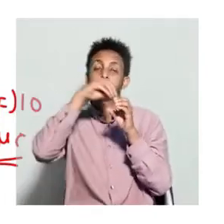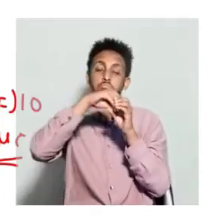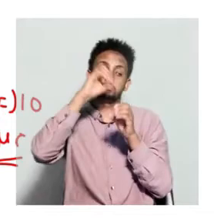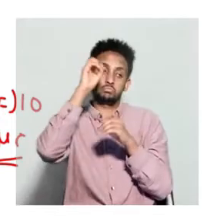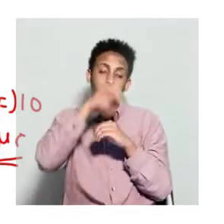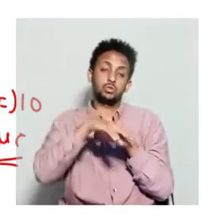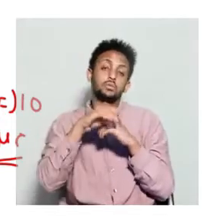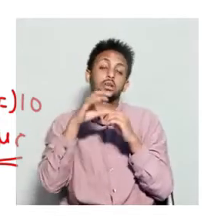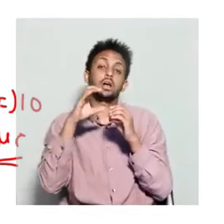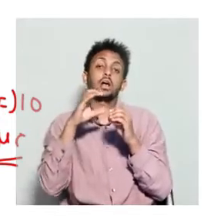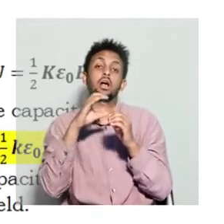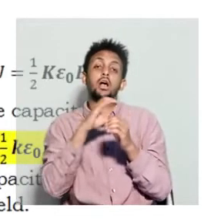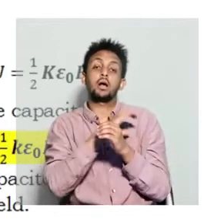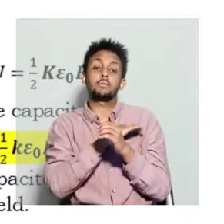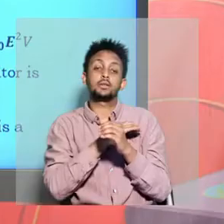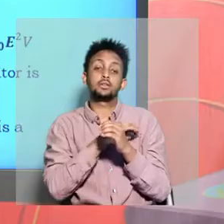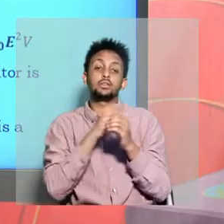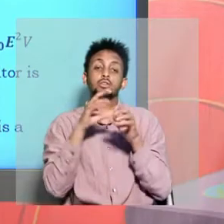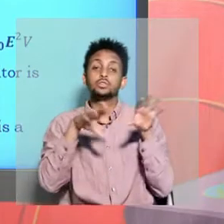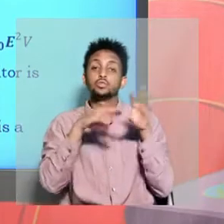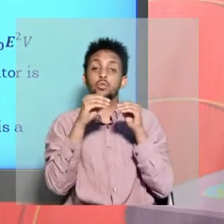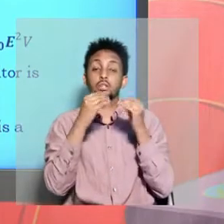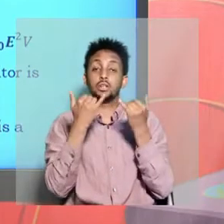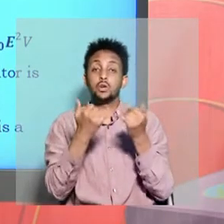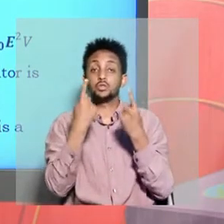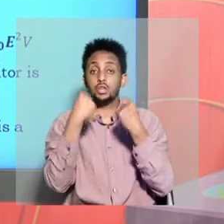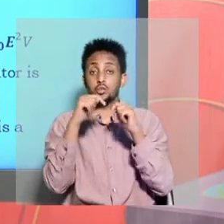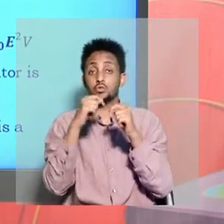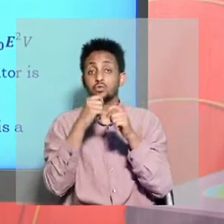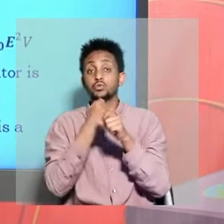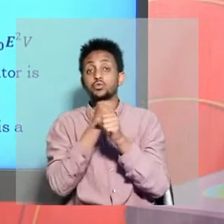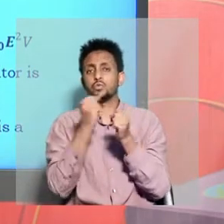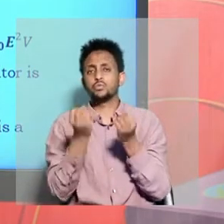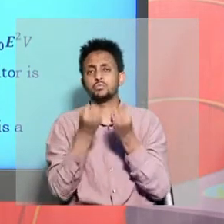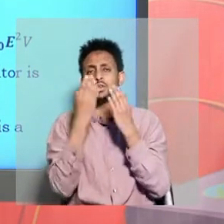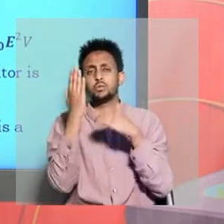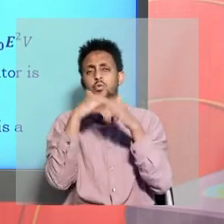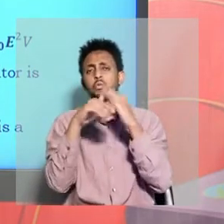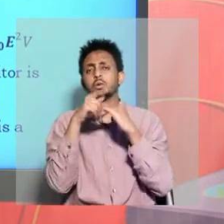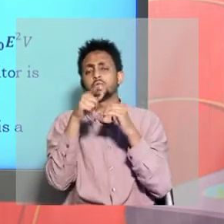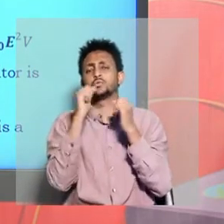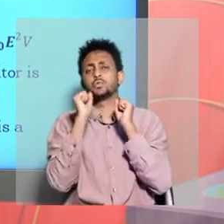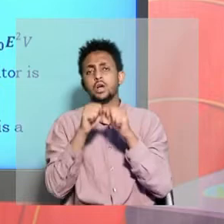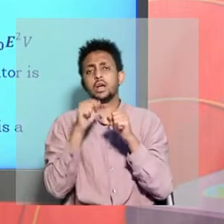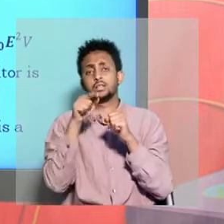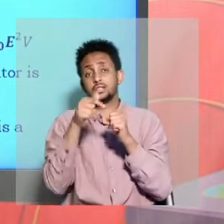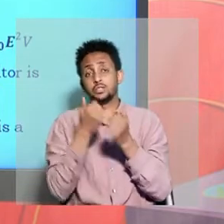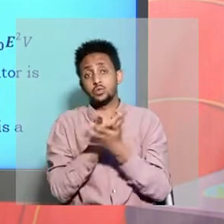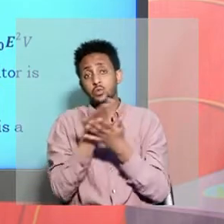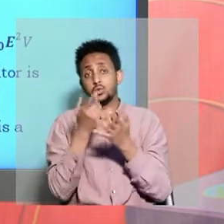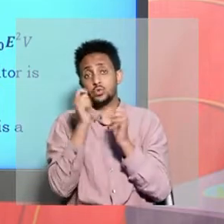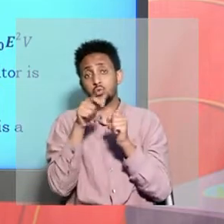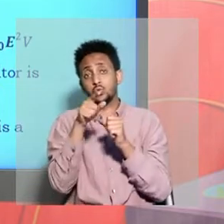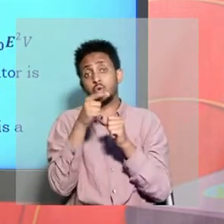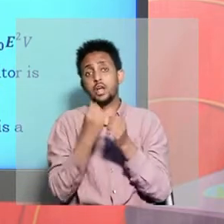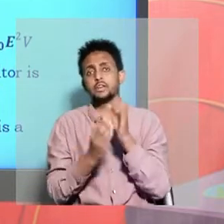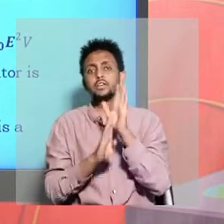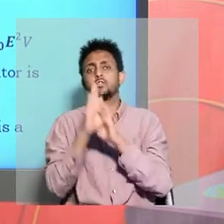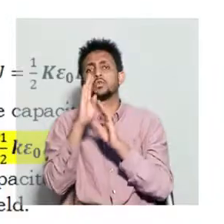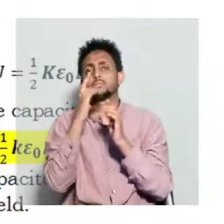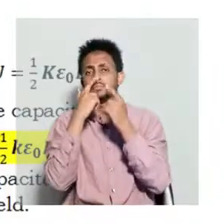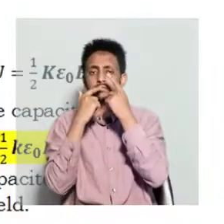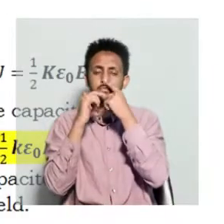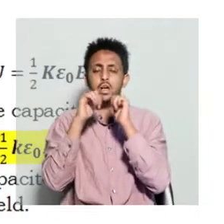each capacitor. So students, I want you to try to solve as many problems as you can on this case so that you can develop skill